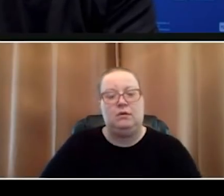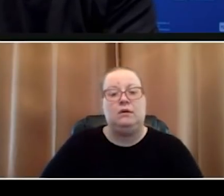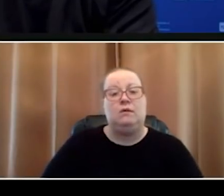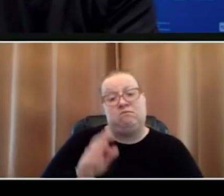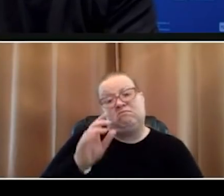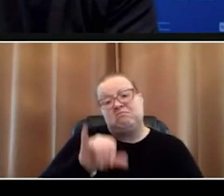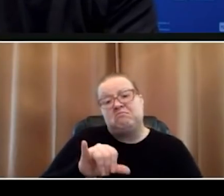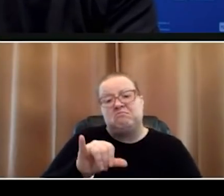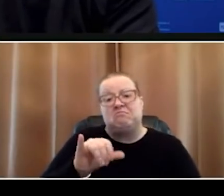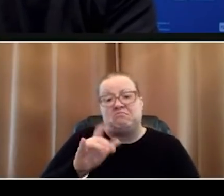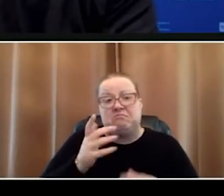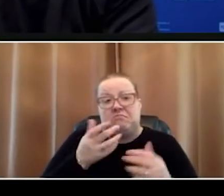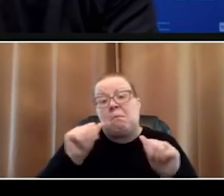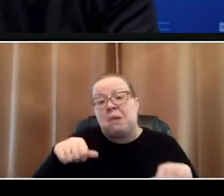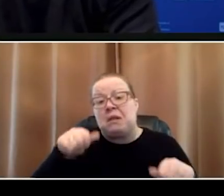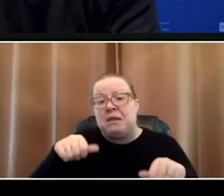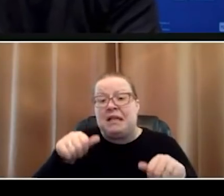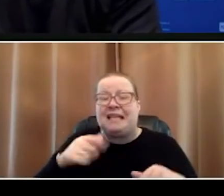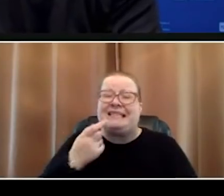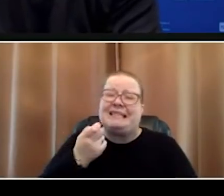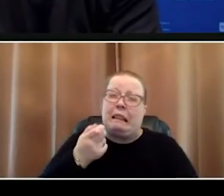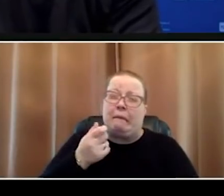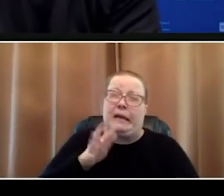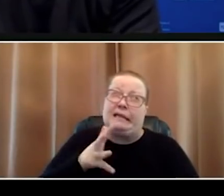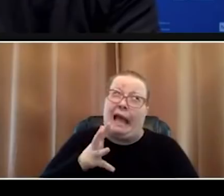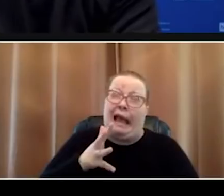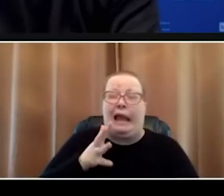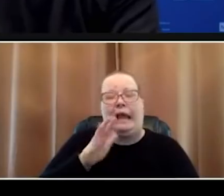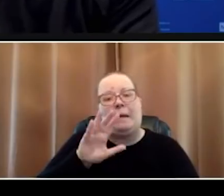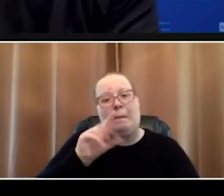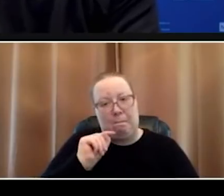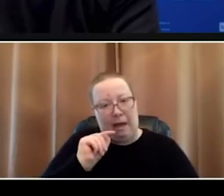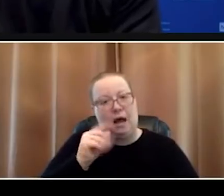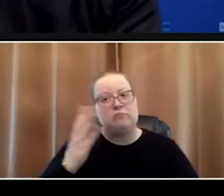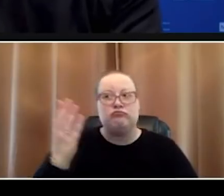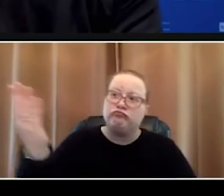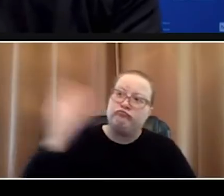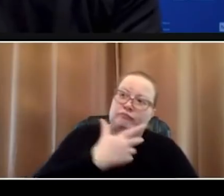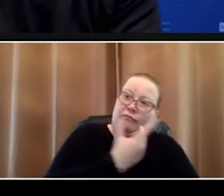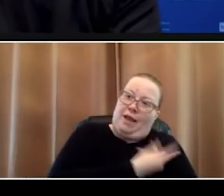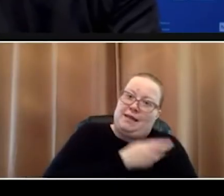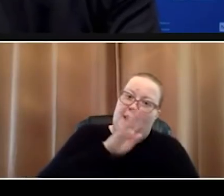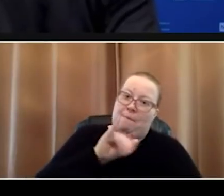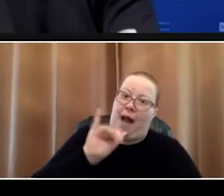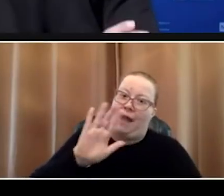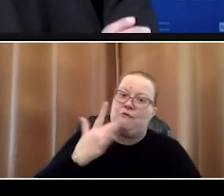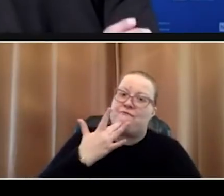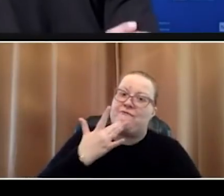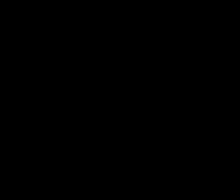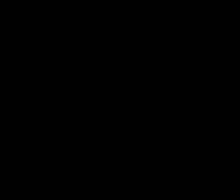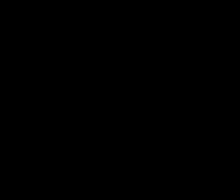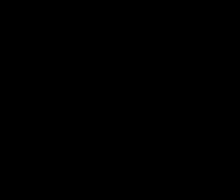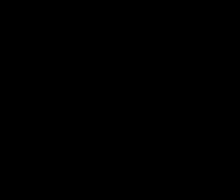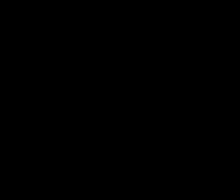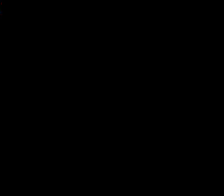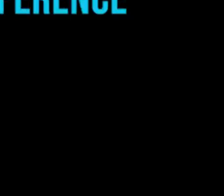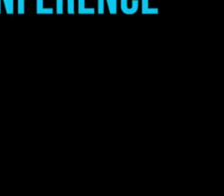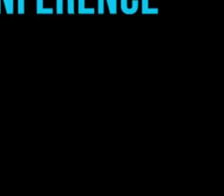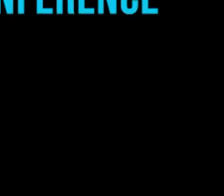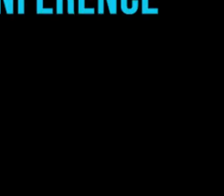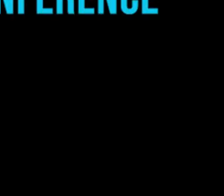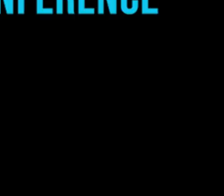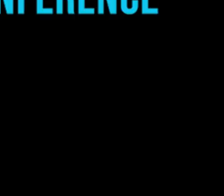bit of a stretch, but come and get vaccinated by whomever your favorite performer is.